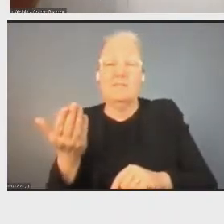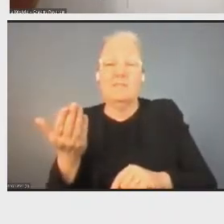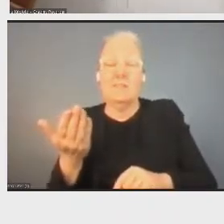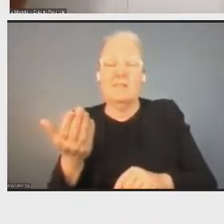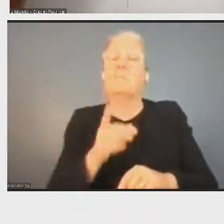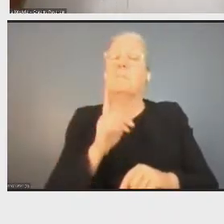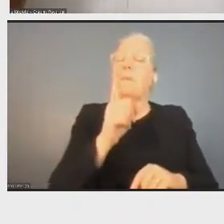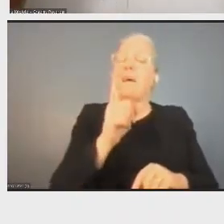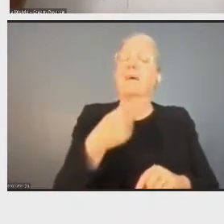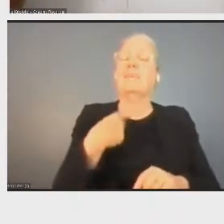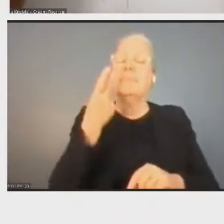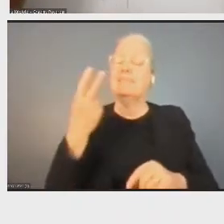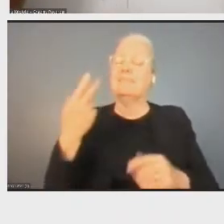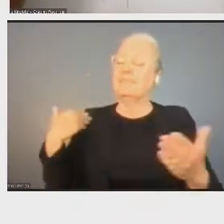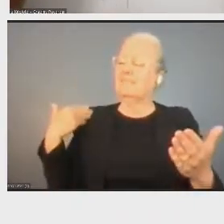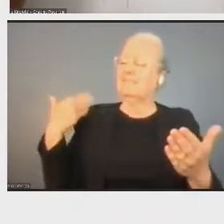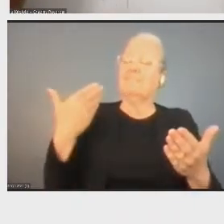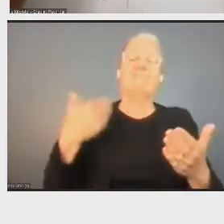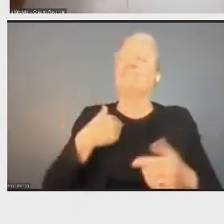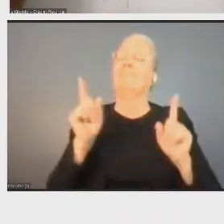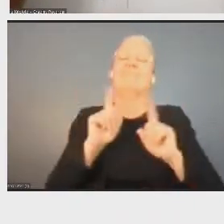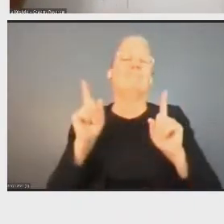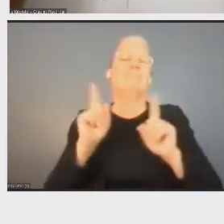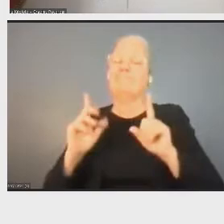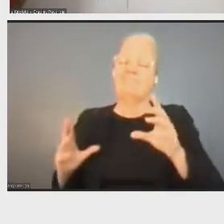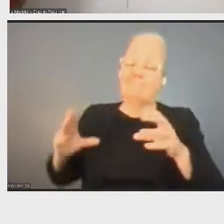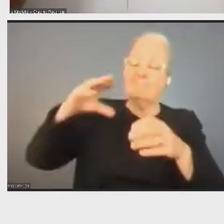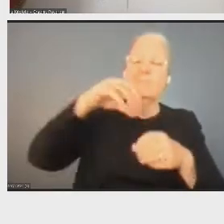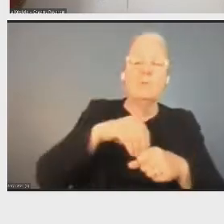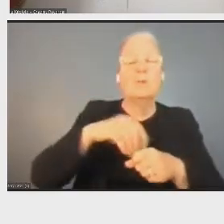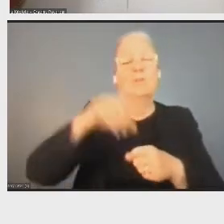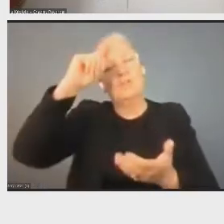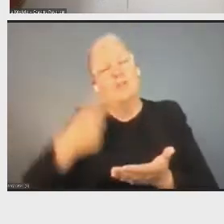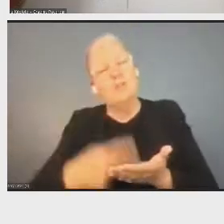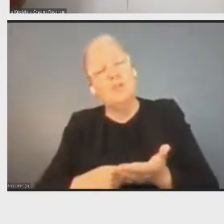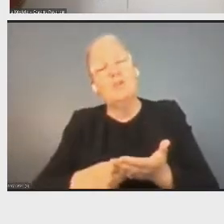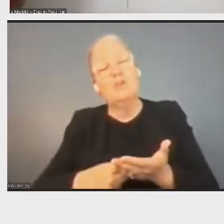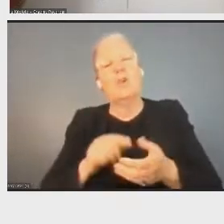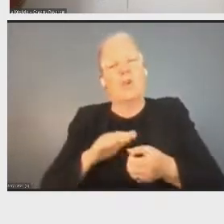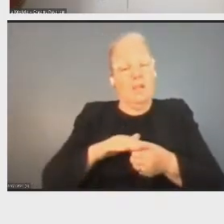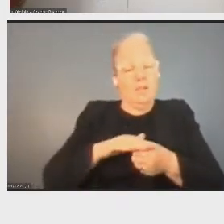not being included in the decision making nationally and locally.